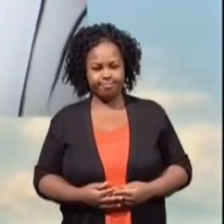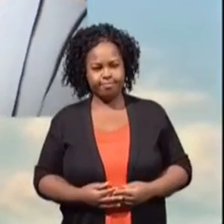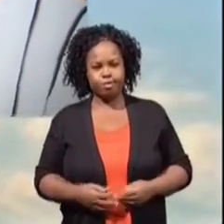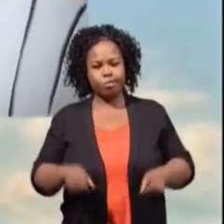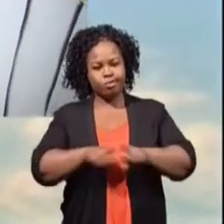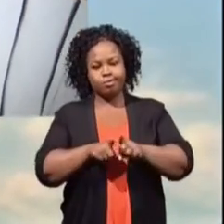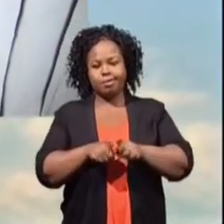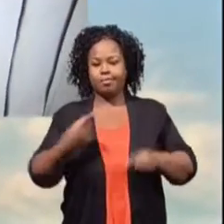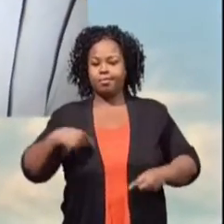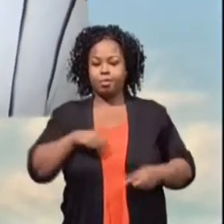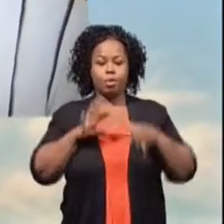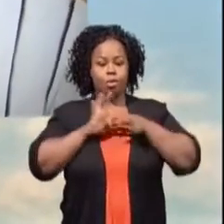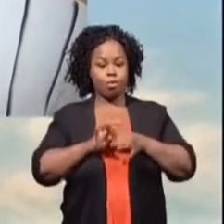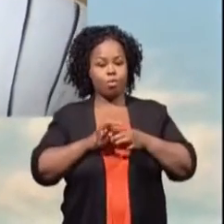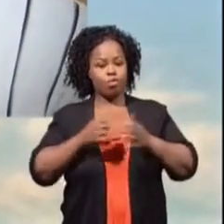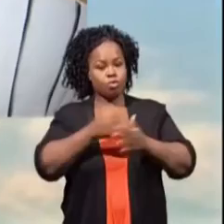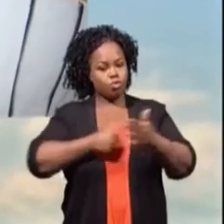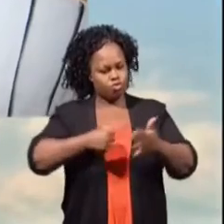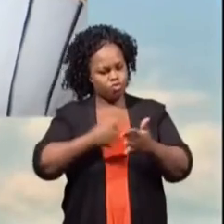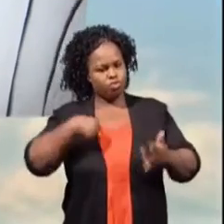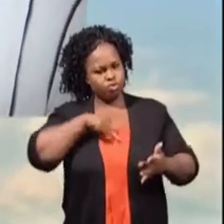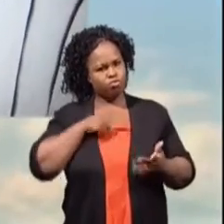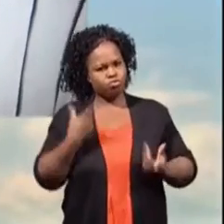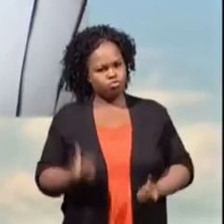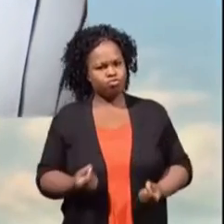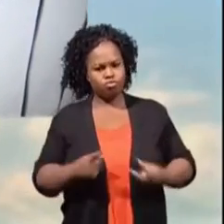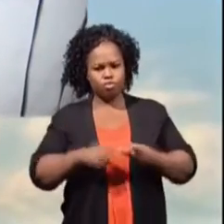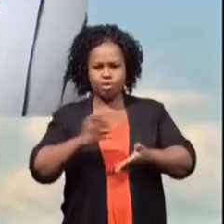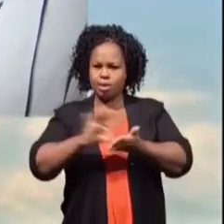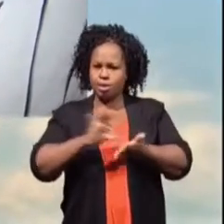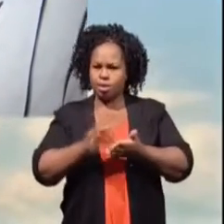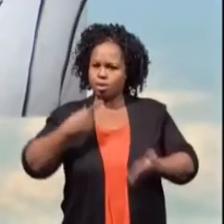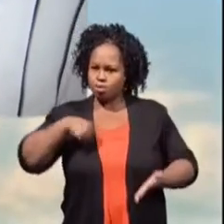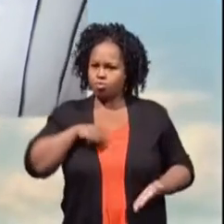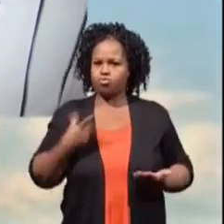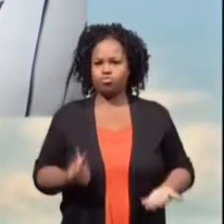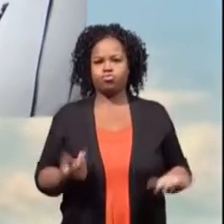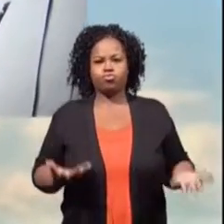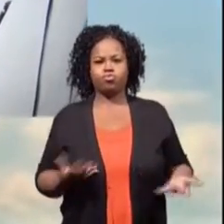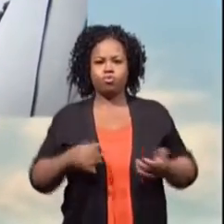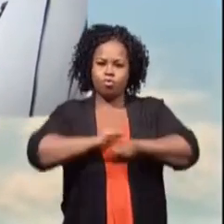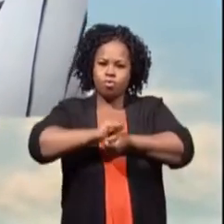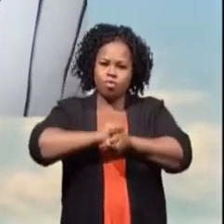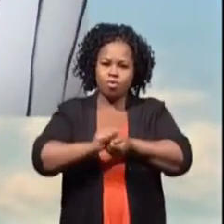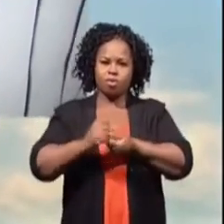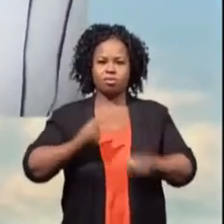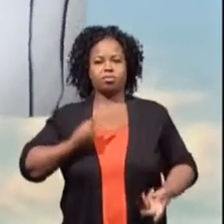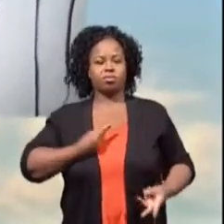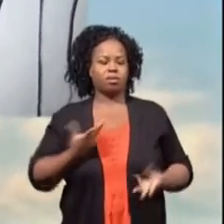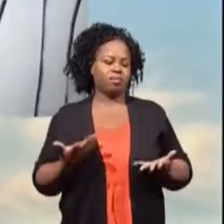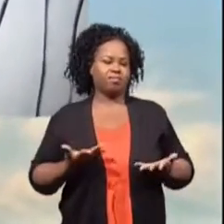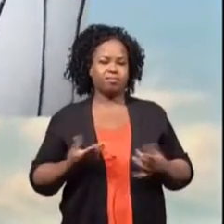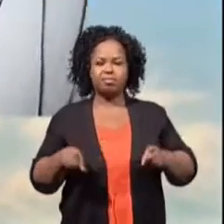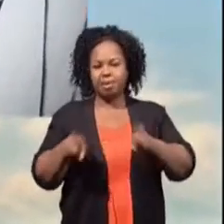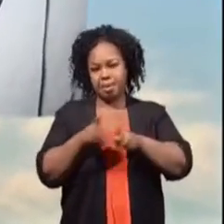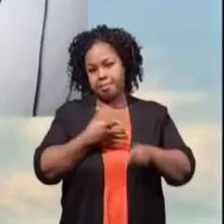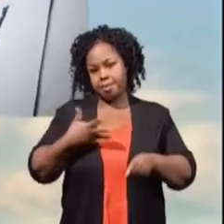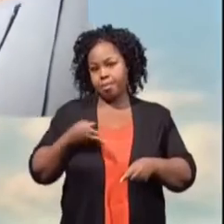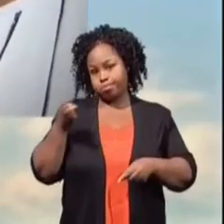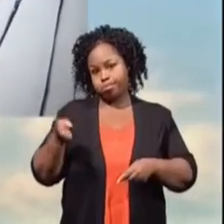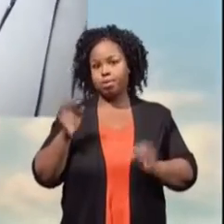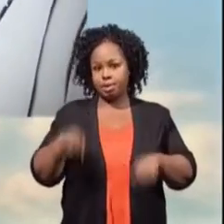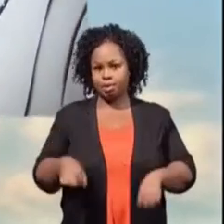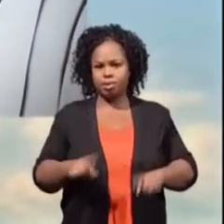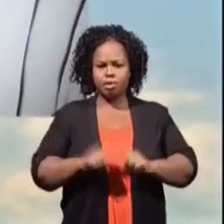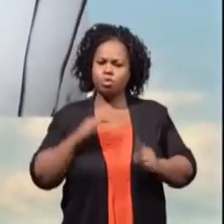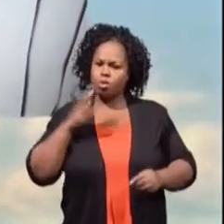ukusidala machoza. So nje thina ekhaya ukupheka kupheka thina, clean thina. Say washela umama